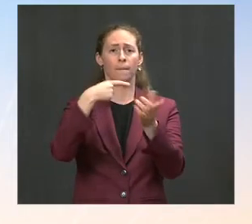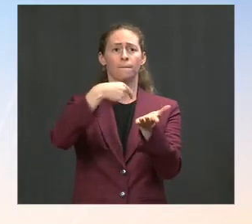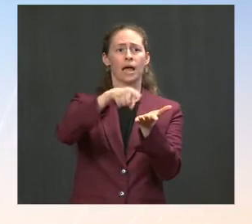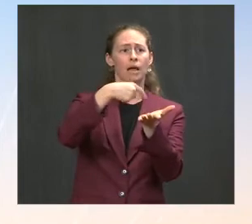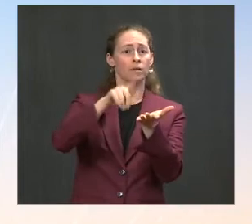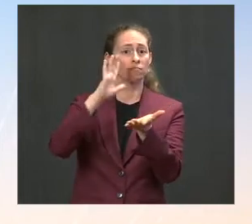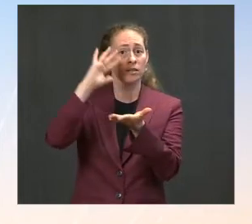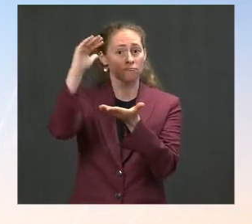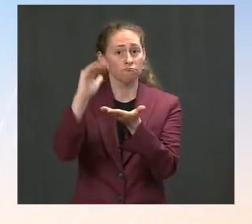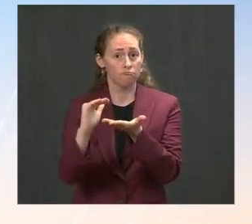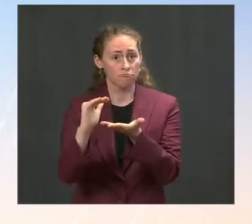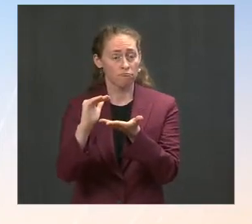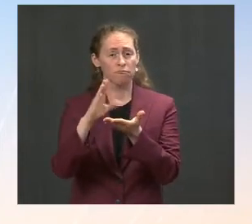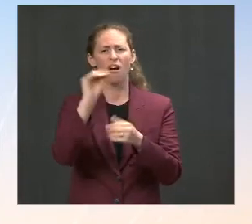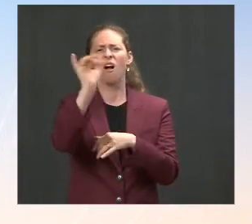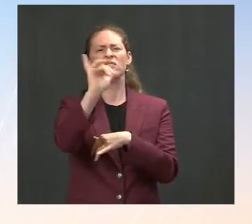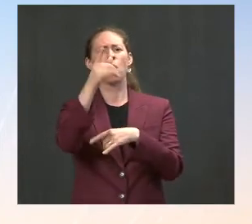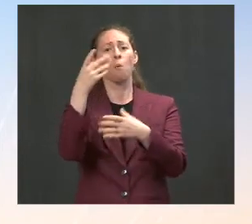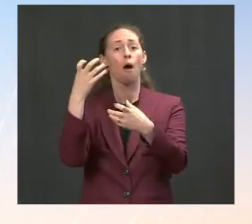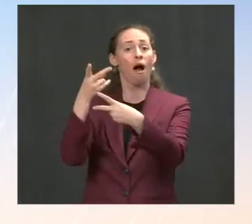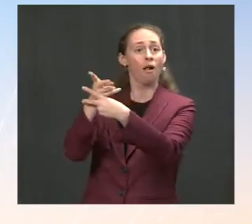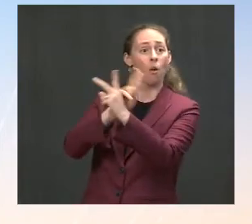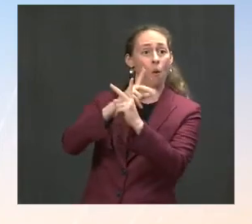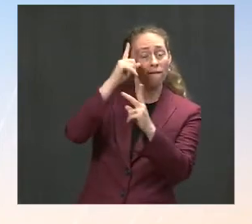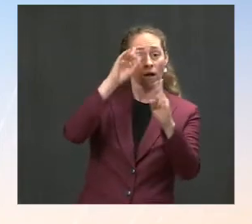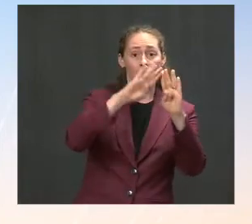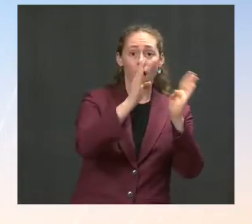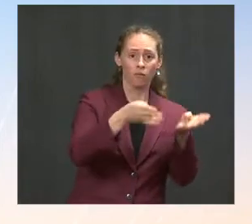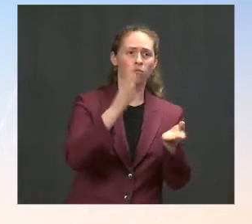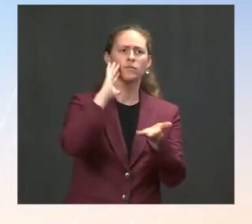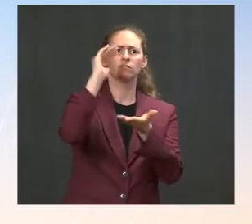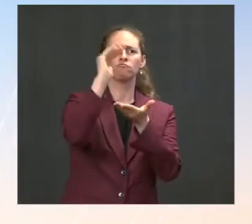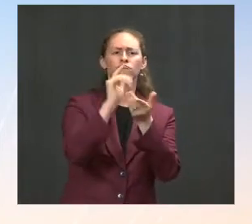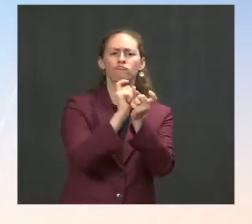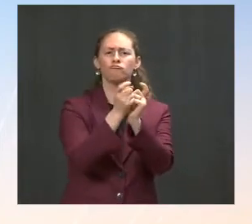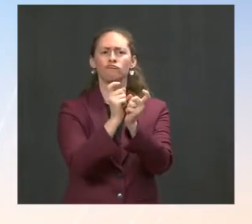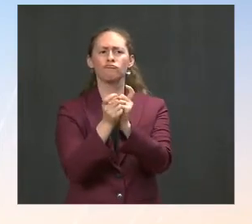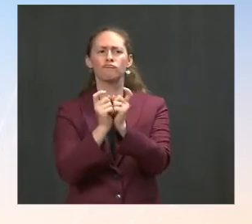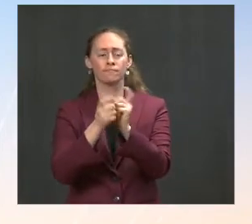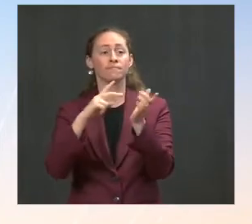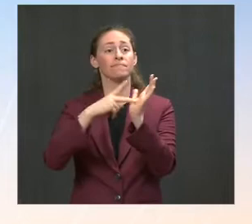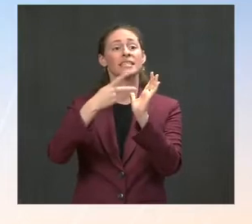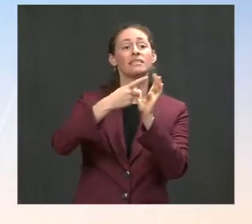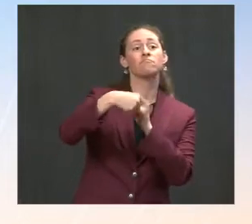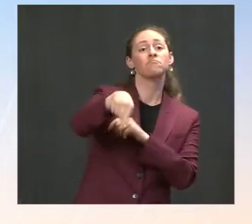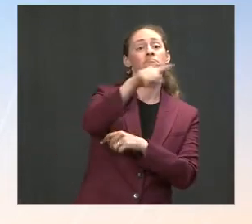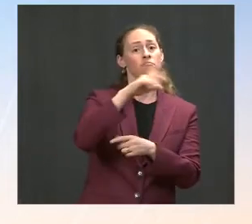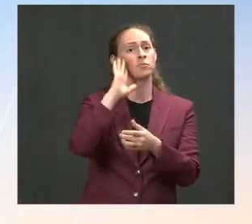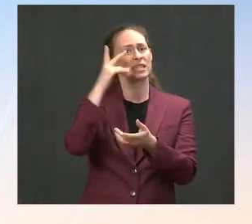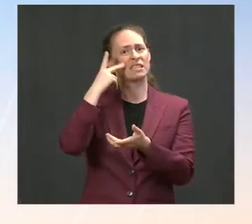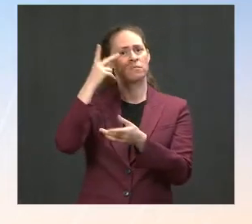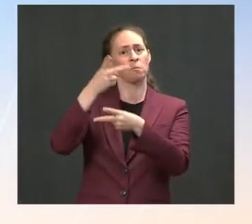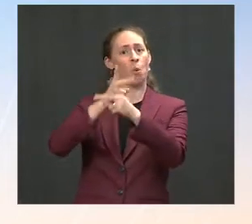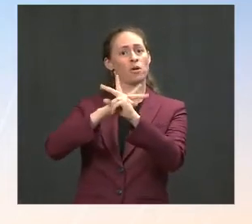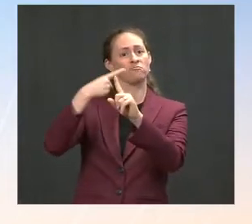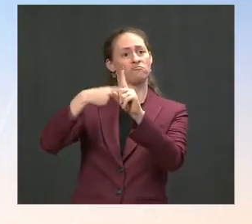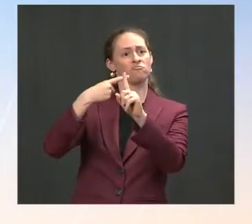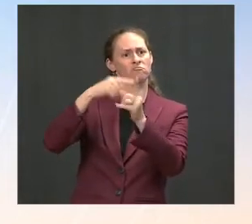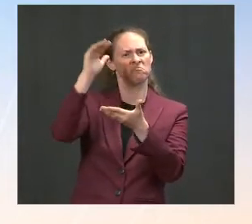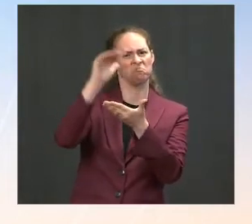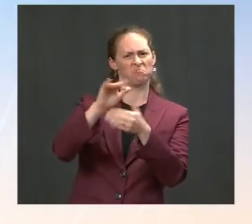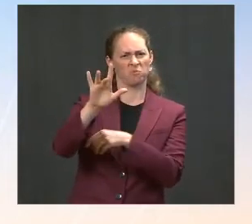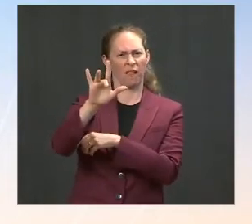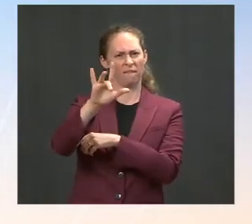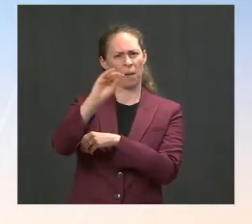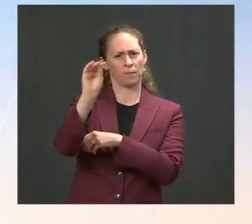modifications. Homeowners could see reductions in their monthly payments of roughly 20 to 25%, allowing them to remain in their homes and build